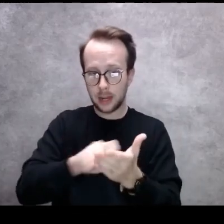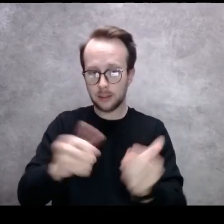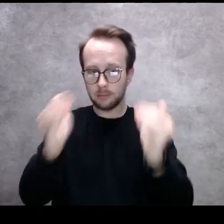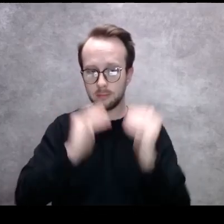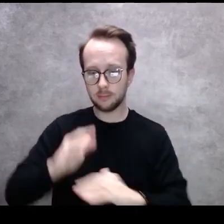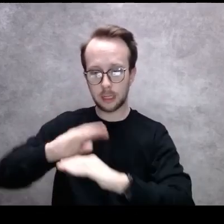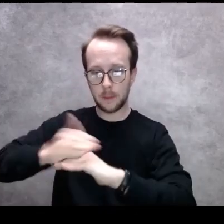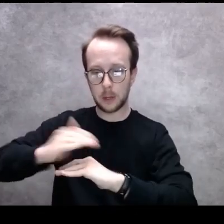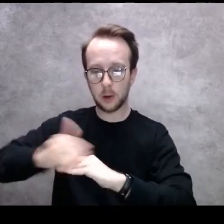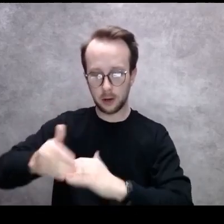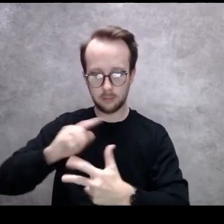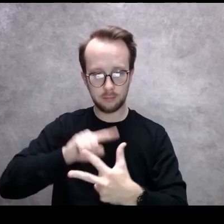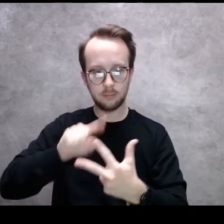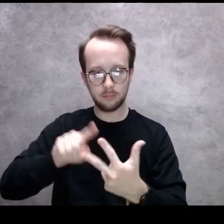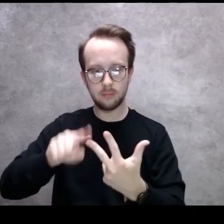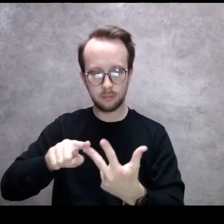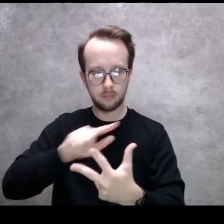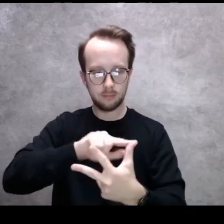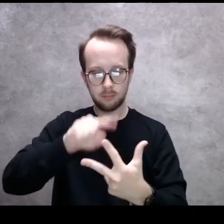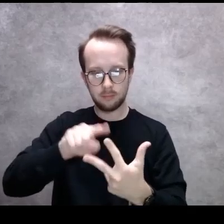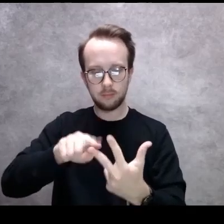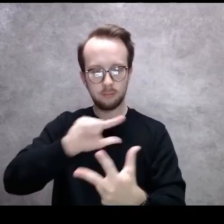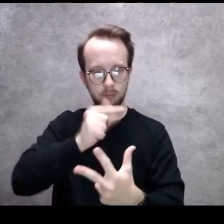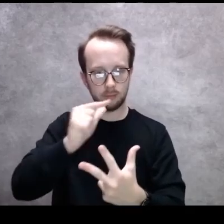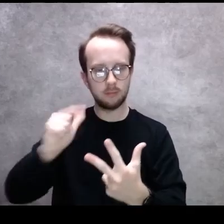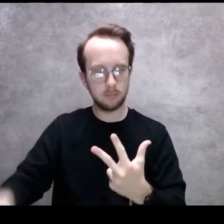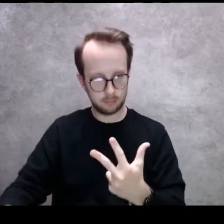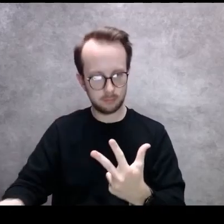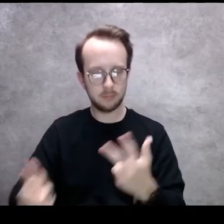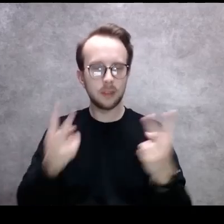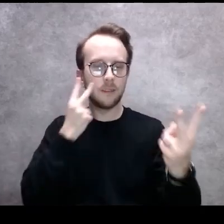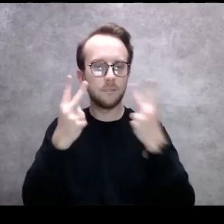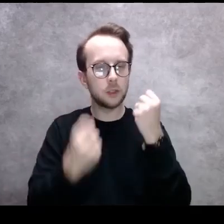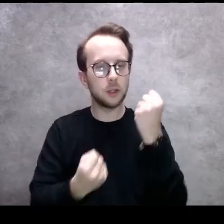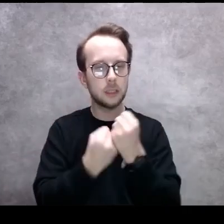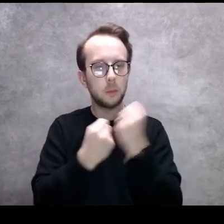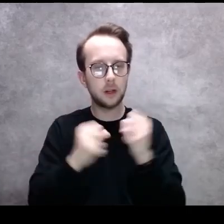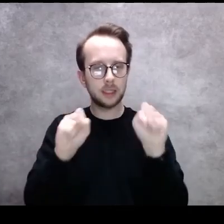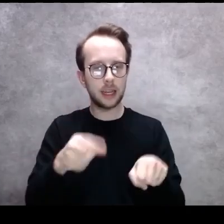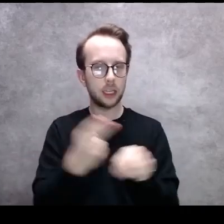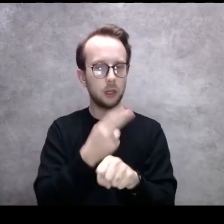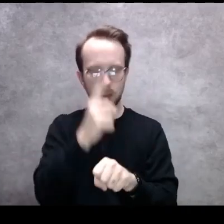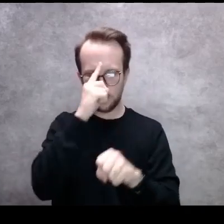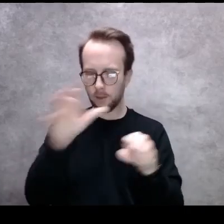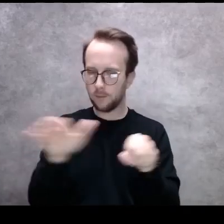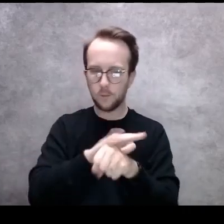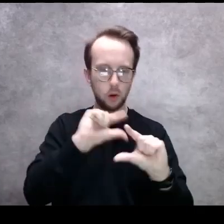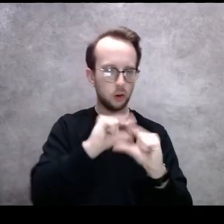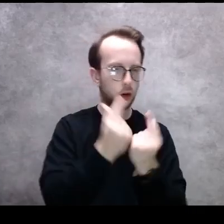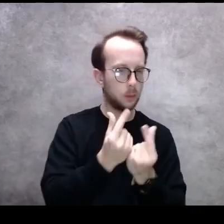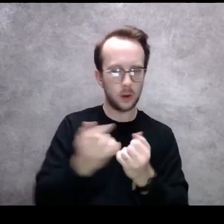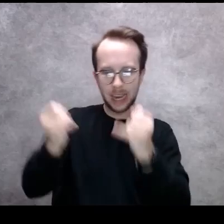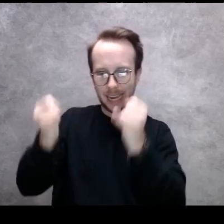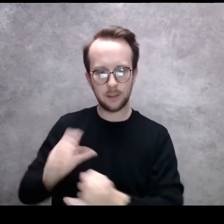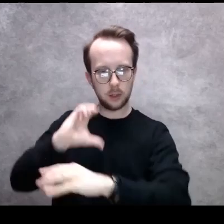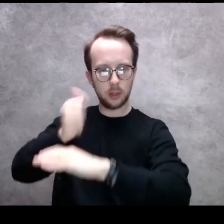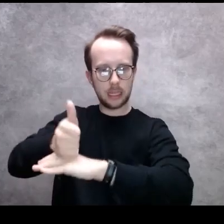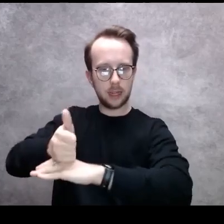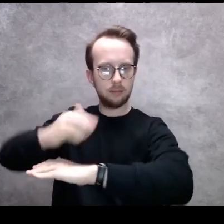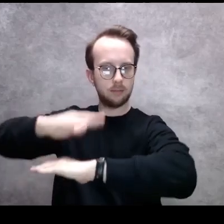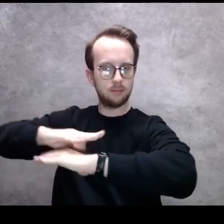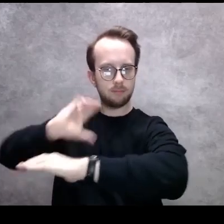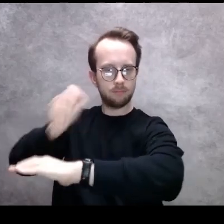Chromebook. Visual supports can be used as a whole group or an individual support on a student's desk.